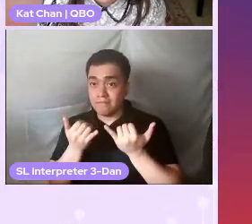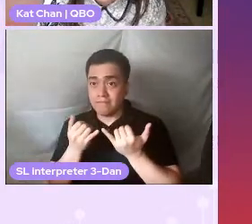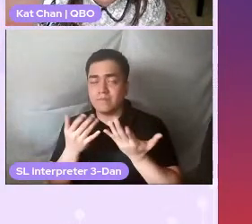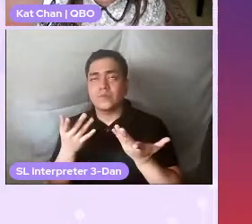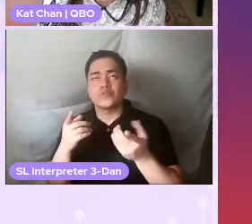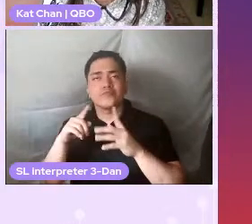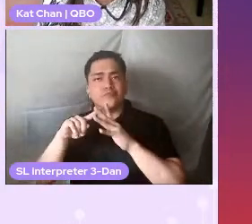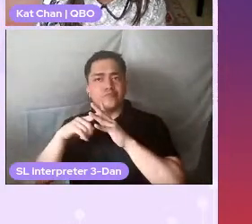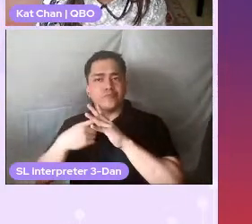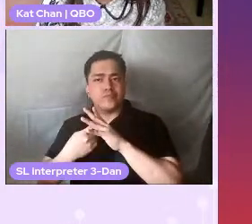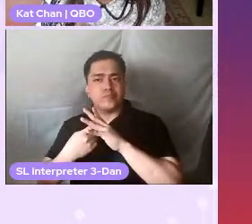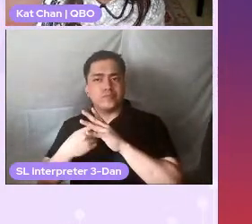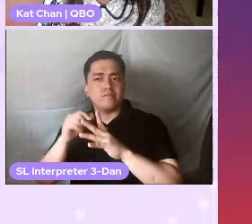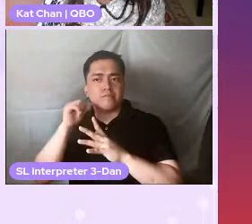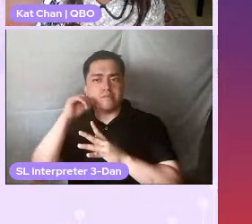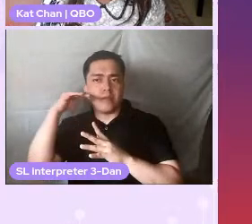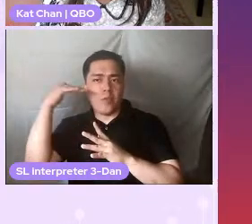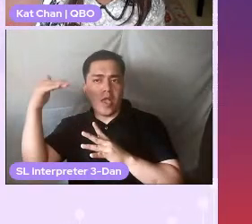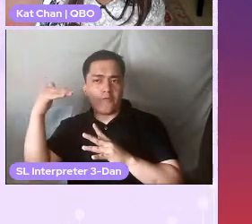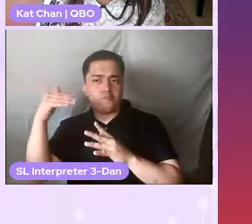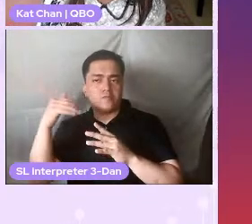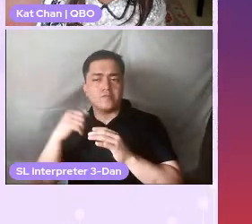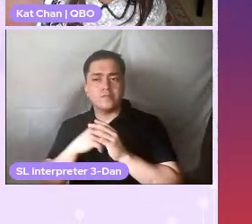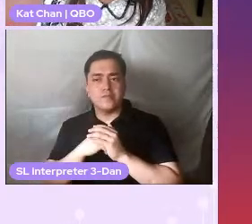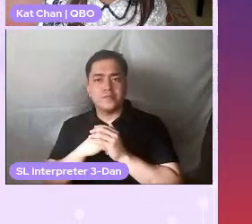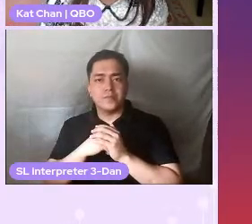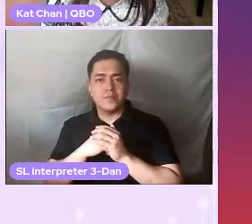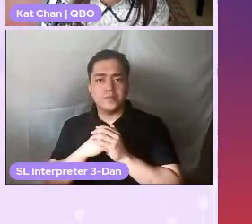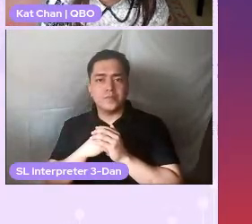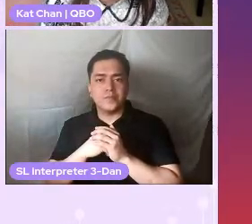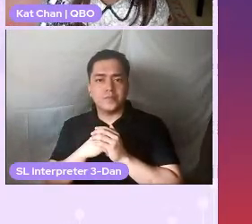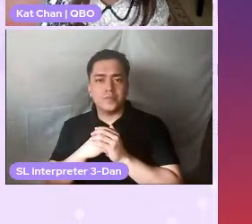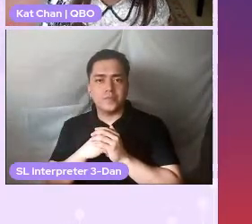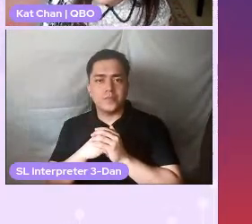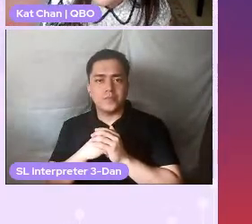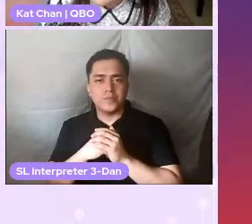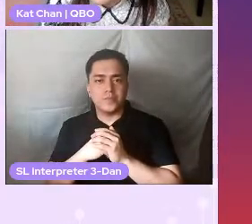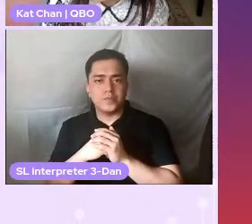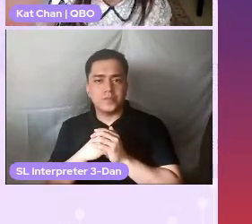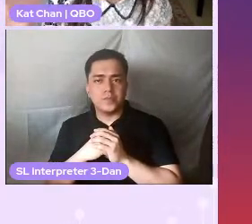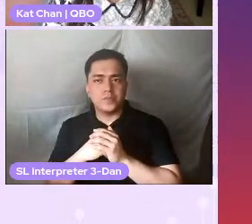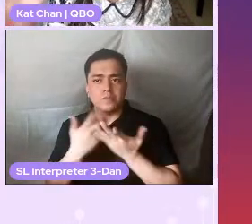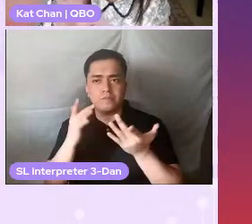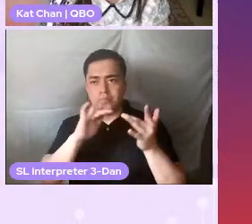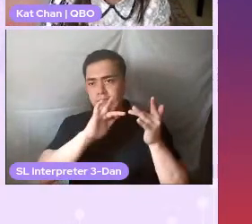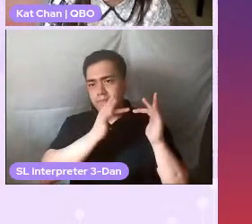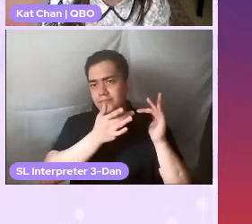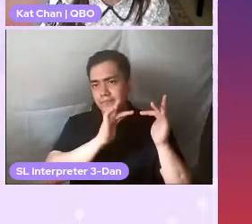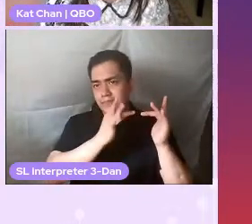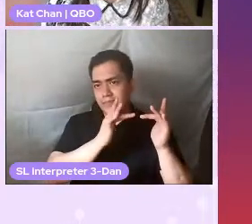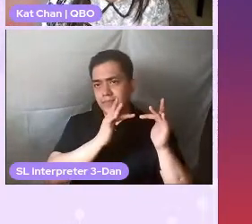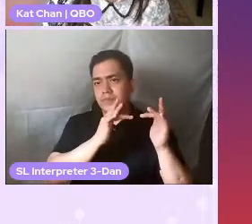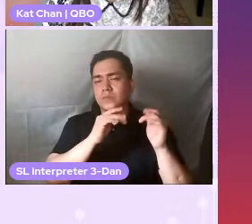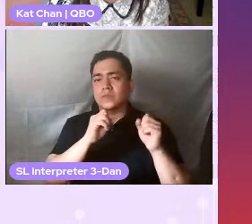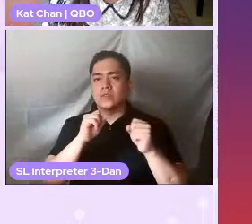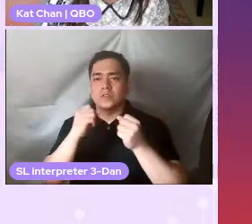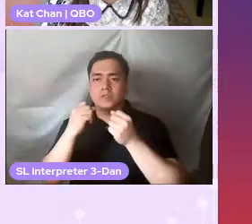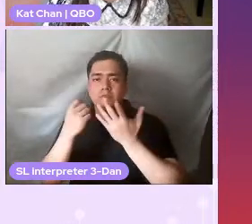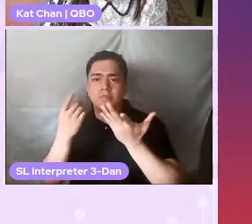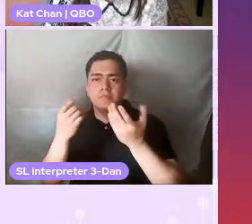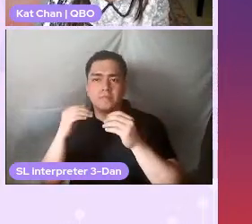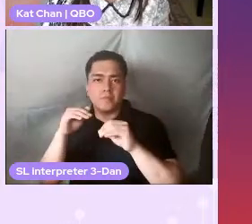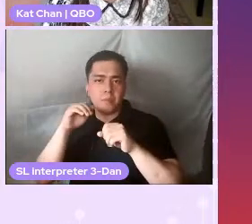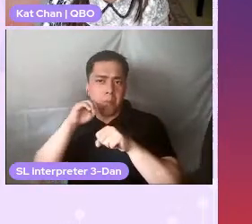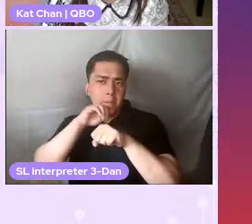have women in them. And yeah, I think it's also a cool one, yun nga, with the online engagement and who our messages are getting fed to,